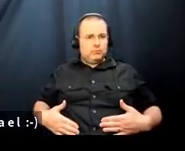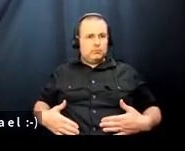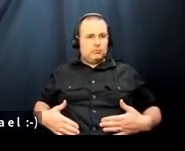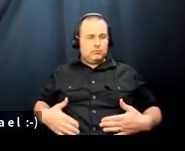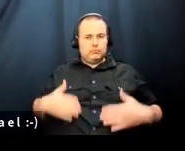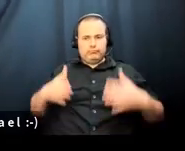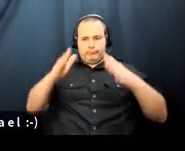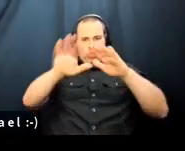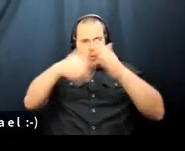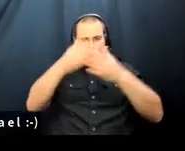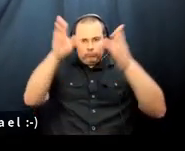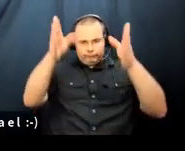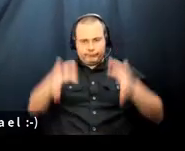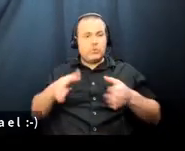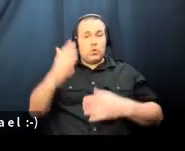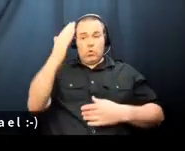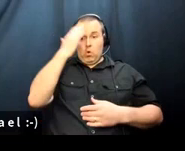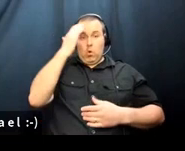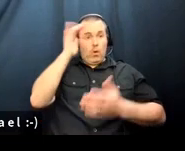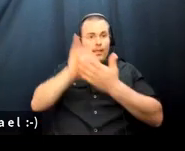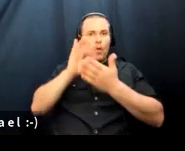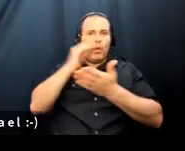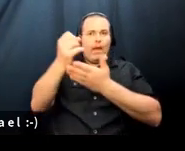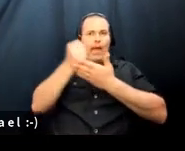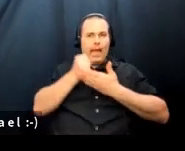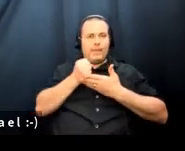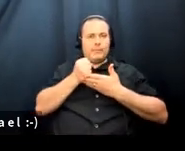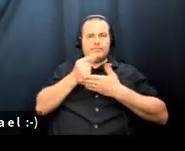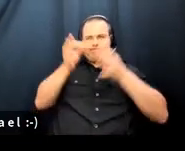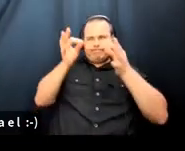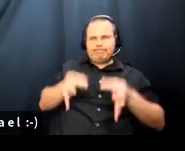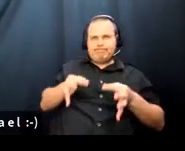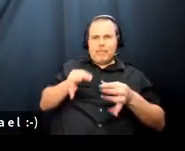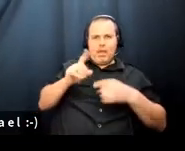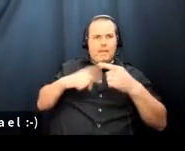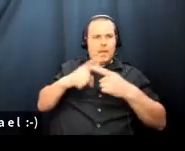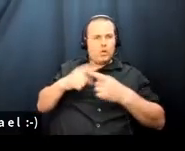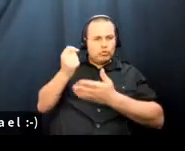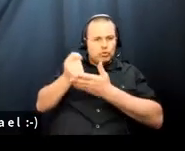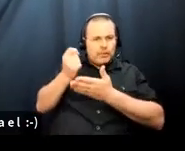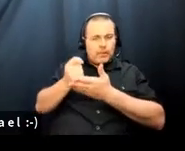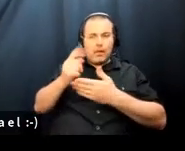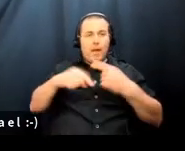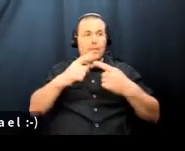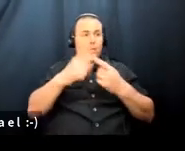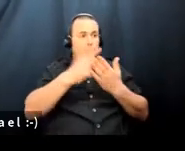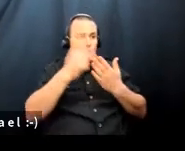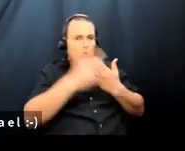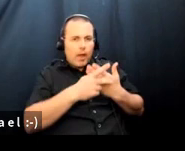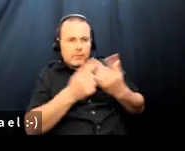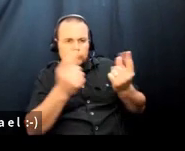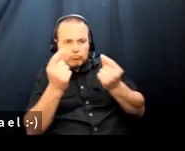going to help you make decisions about treatment, about programming, about education.